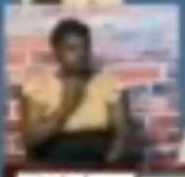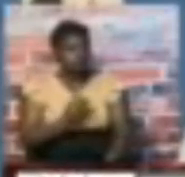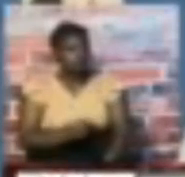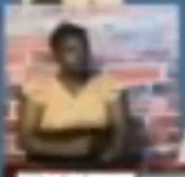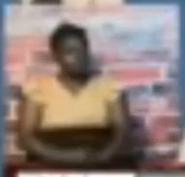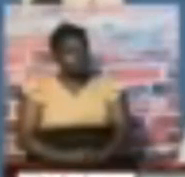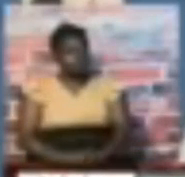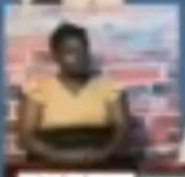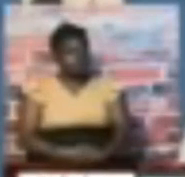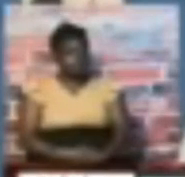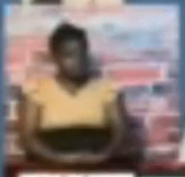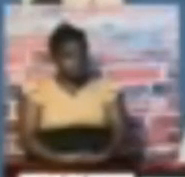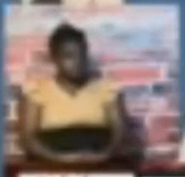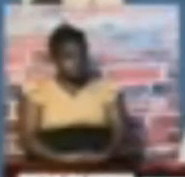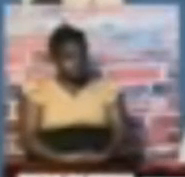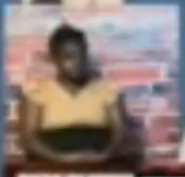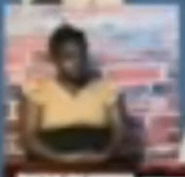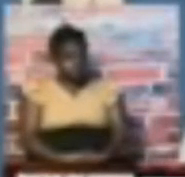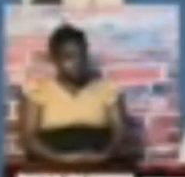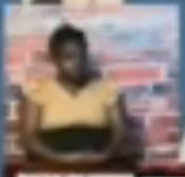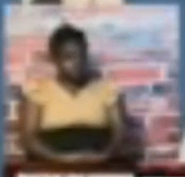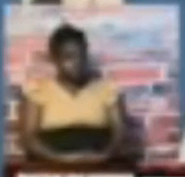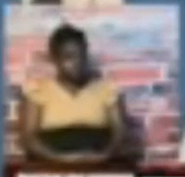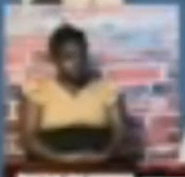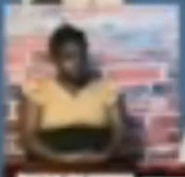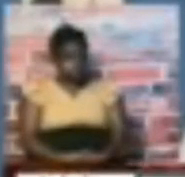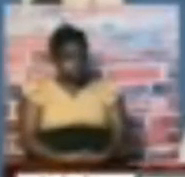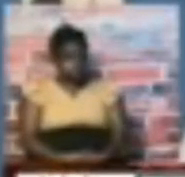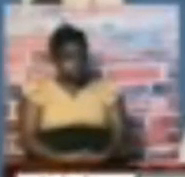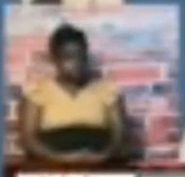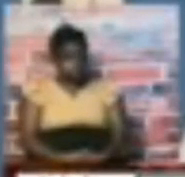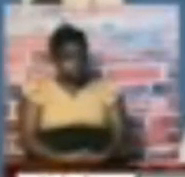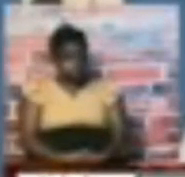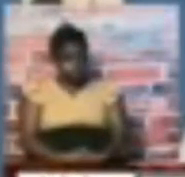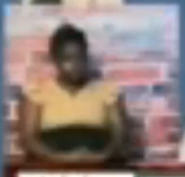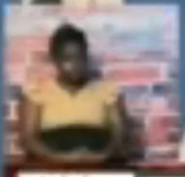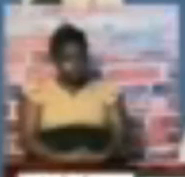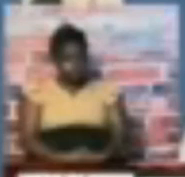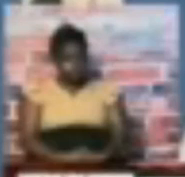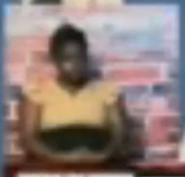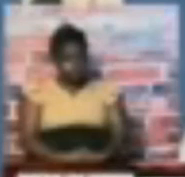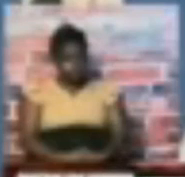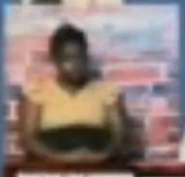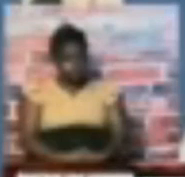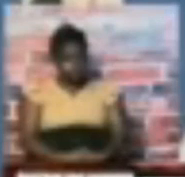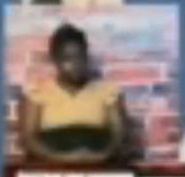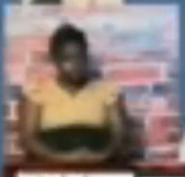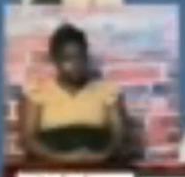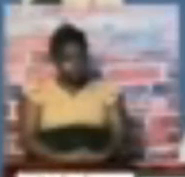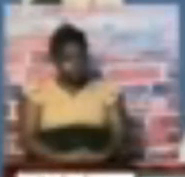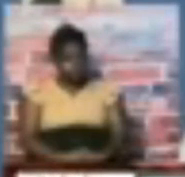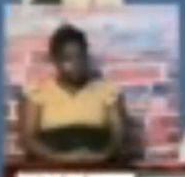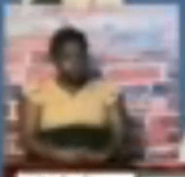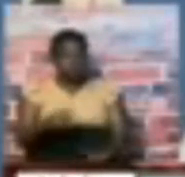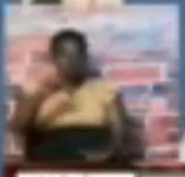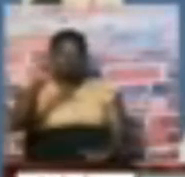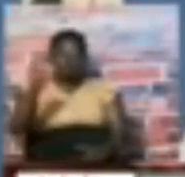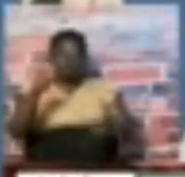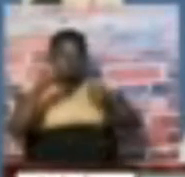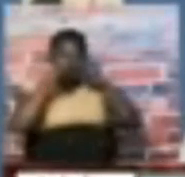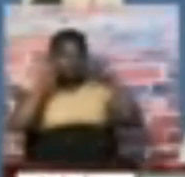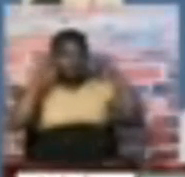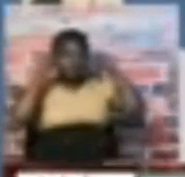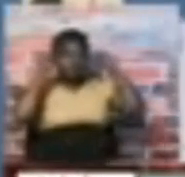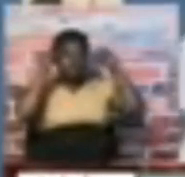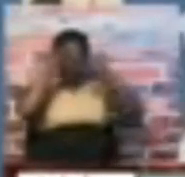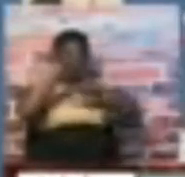Asahi Eito Tsubasa Bizex, 1,000 pieces of face mask,